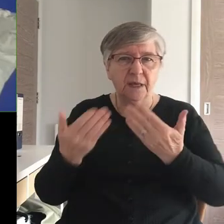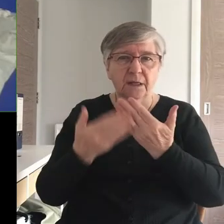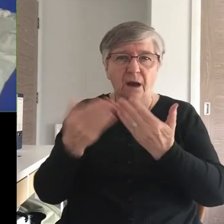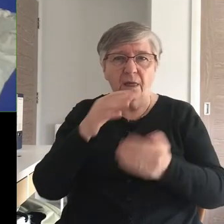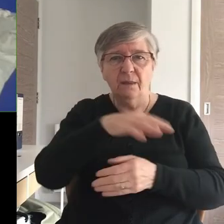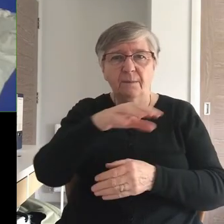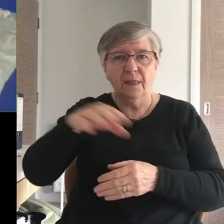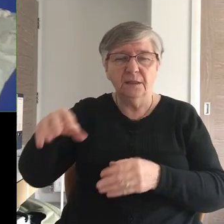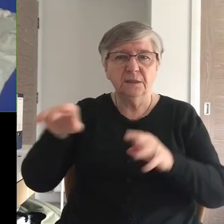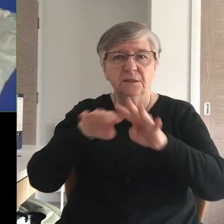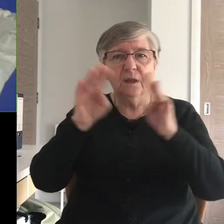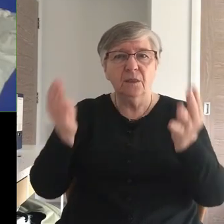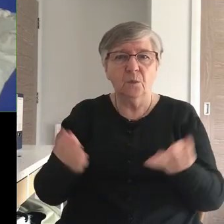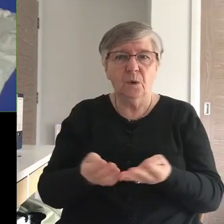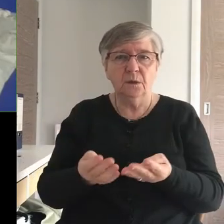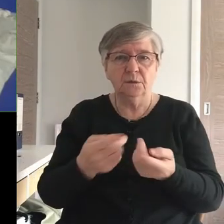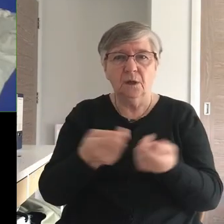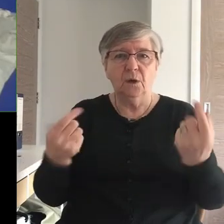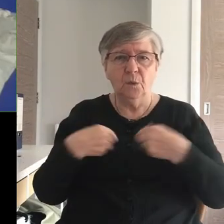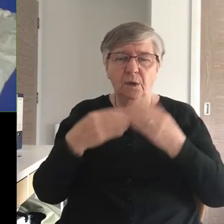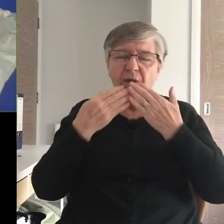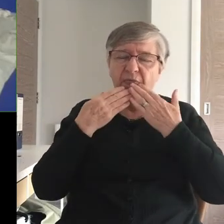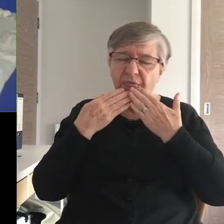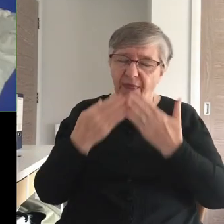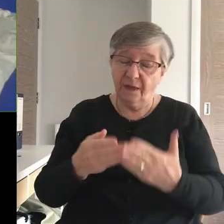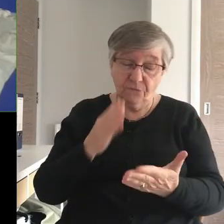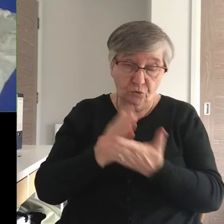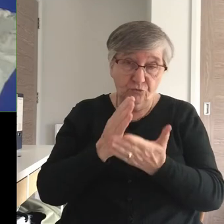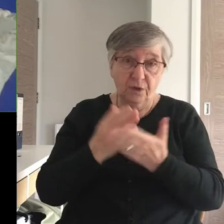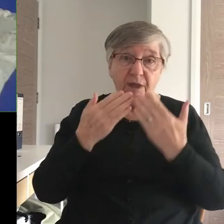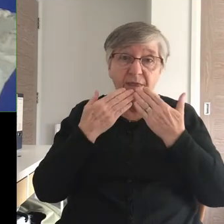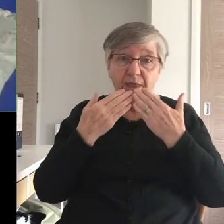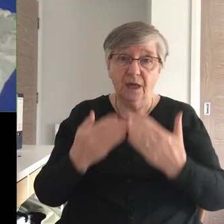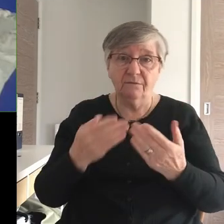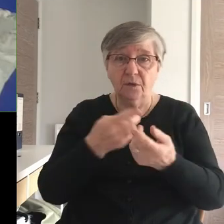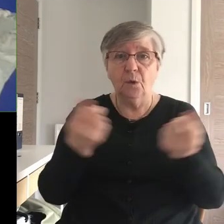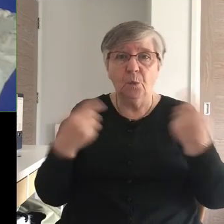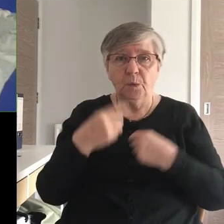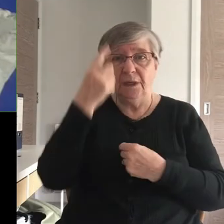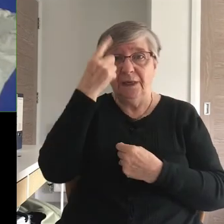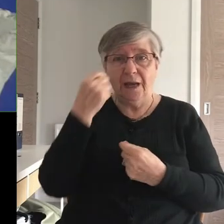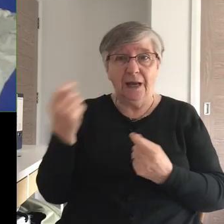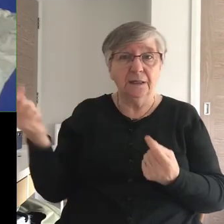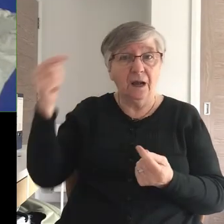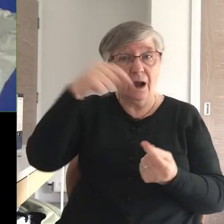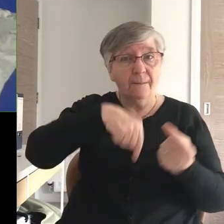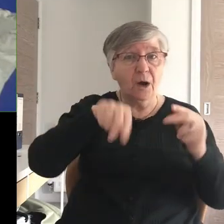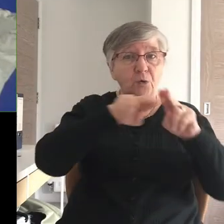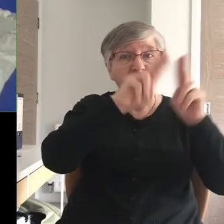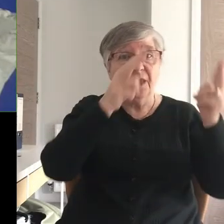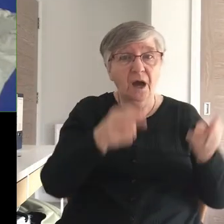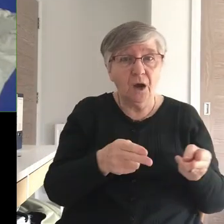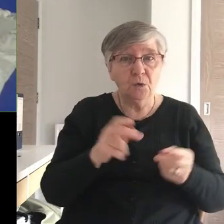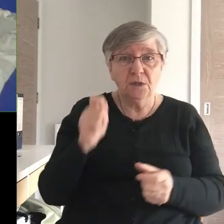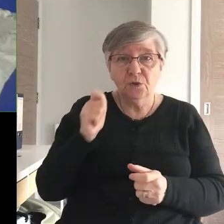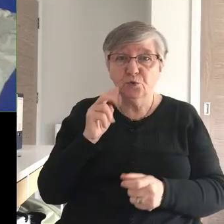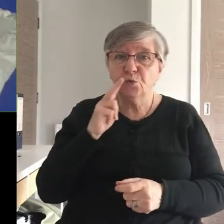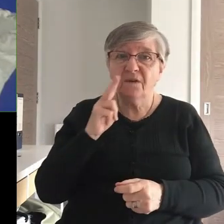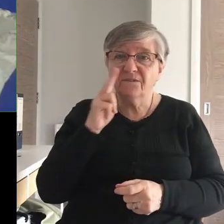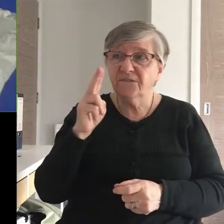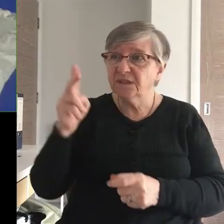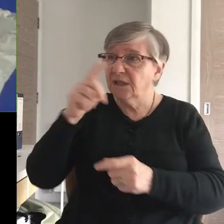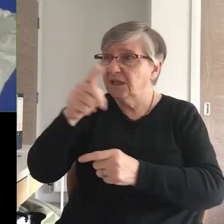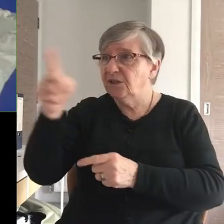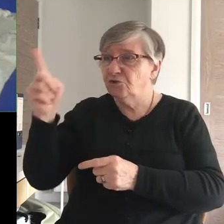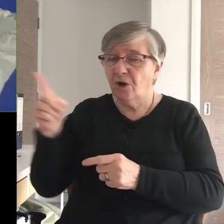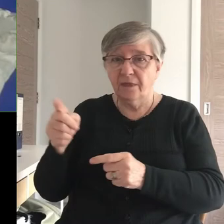world. Lord, we are thankful, truly thankful, that we are able to come out of our houses and soon visit each other